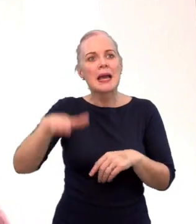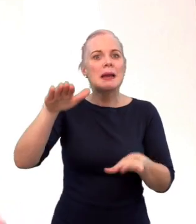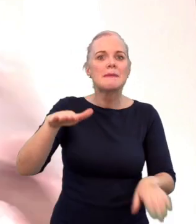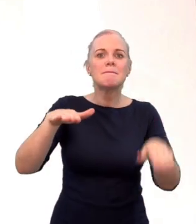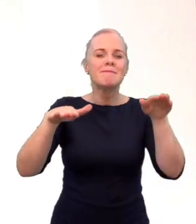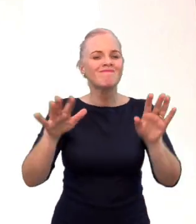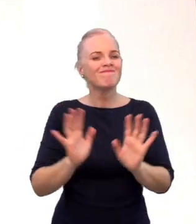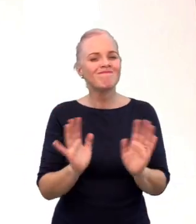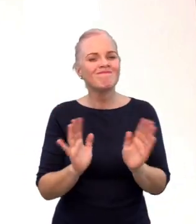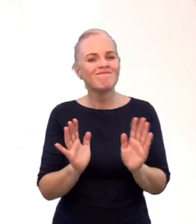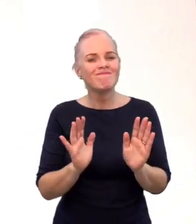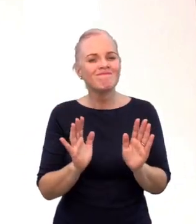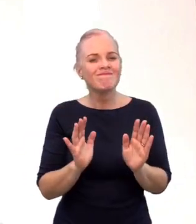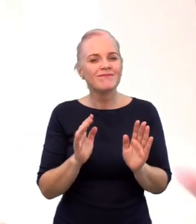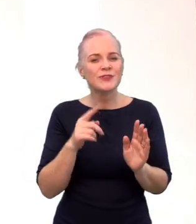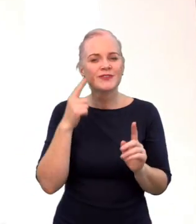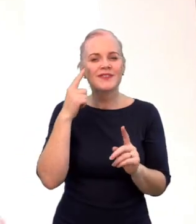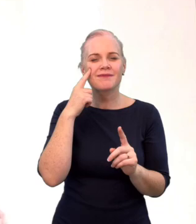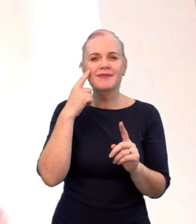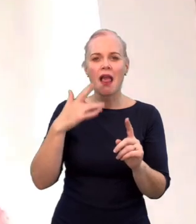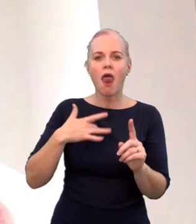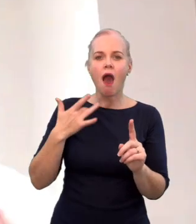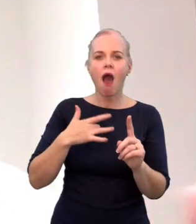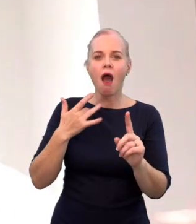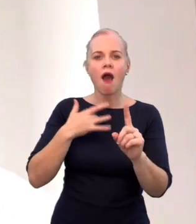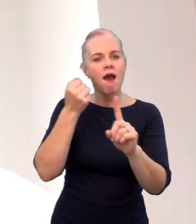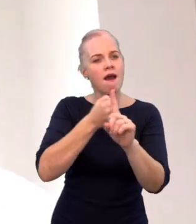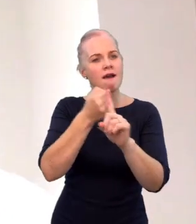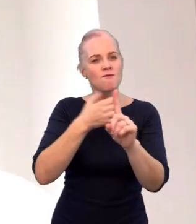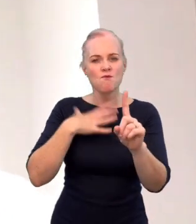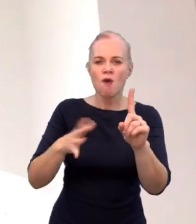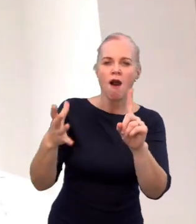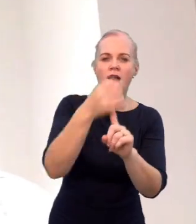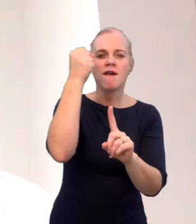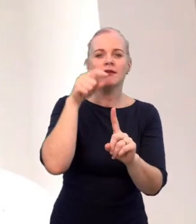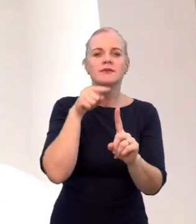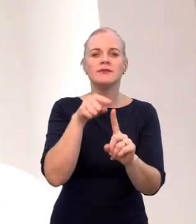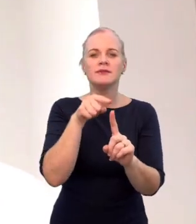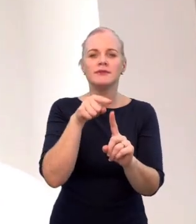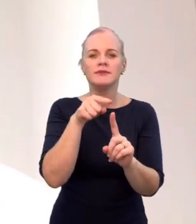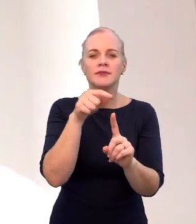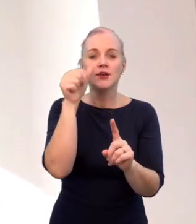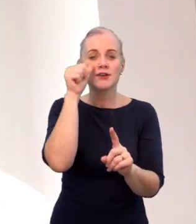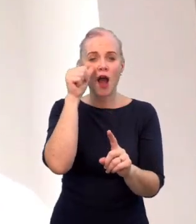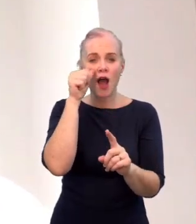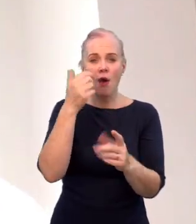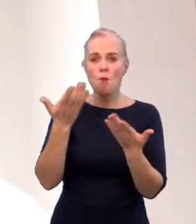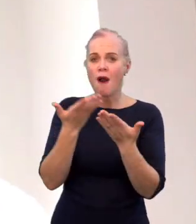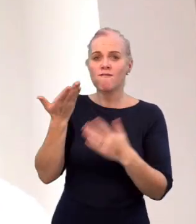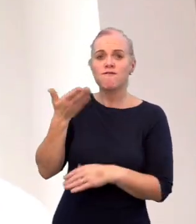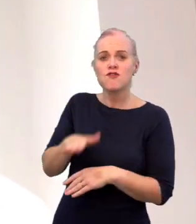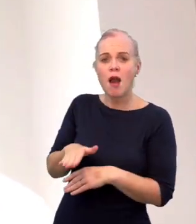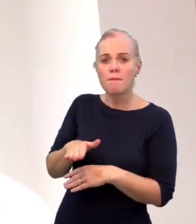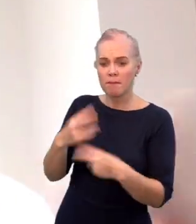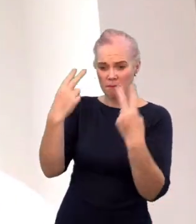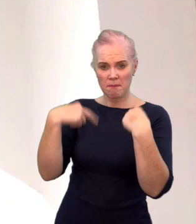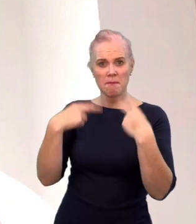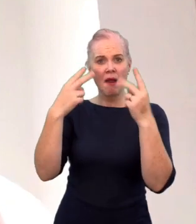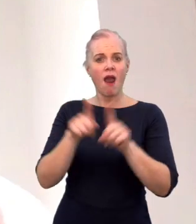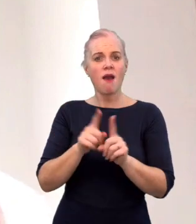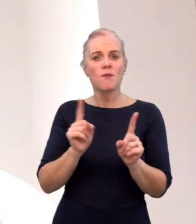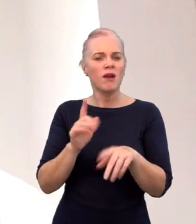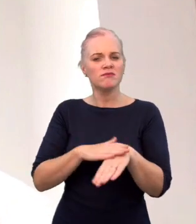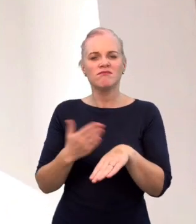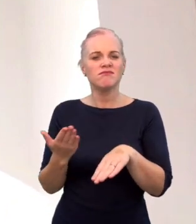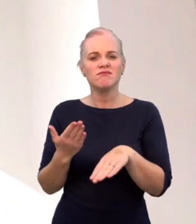of upbringing that she's had. And it's about sort of fighting for the life that you want to live, and knowing that it doesn't matter where you come from, what you look like, you